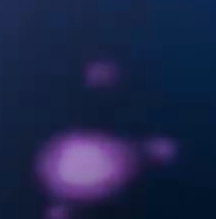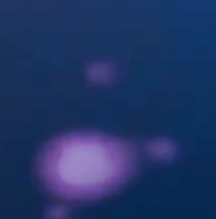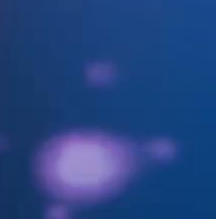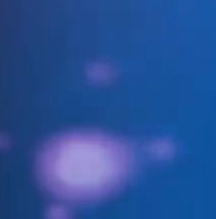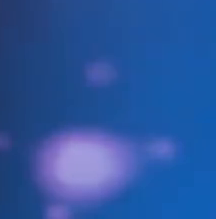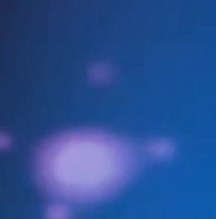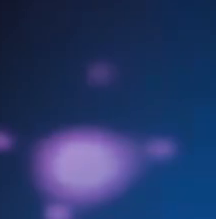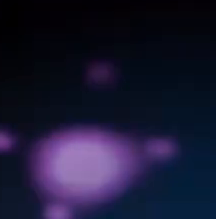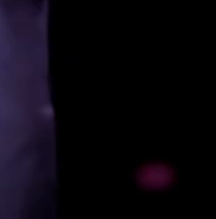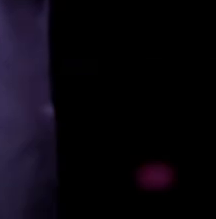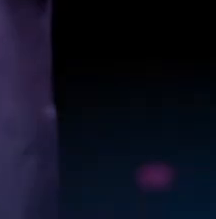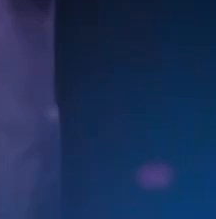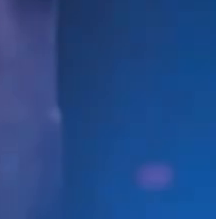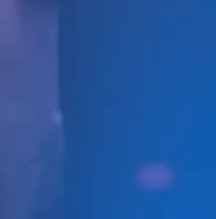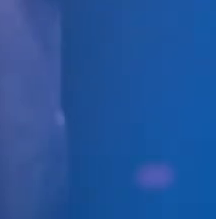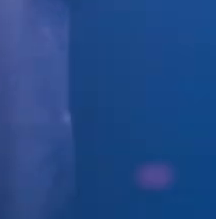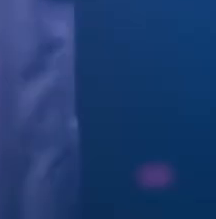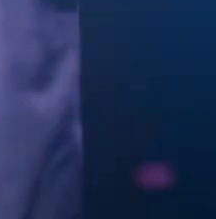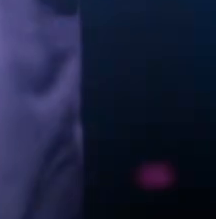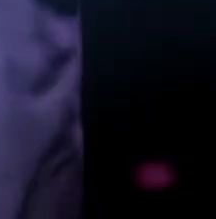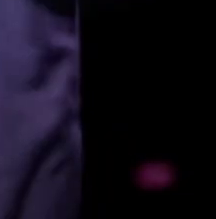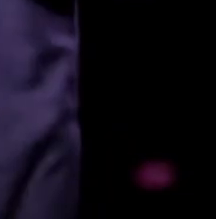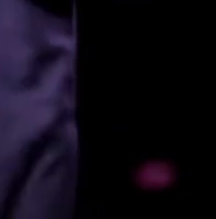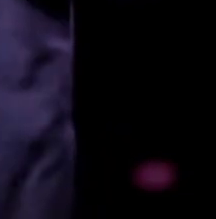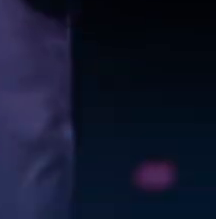decrease even on the foreign land.